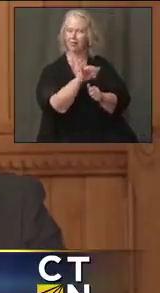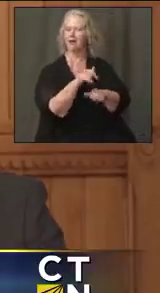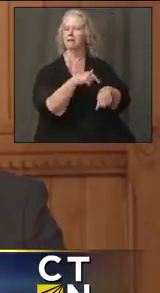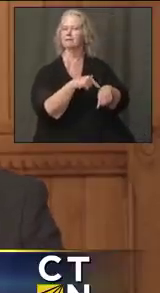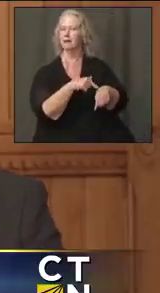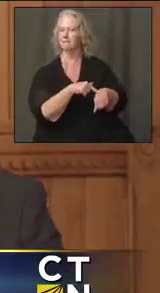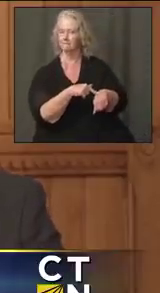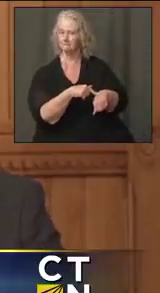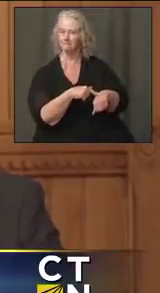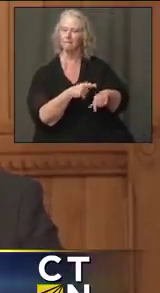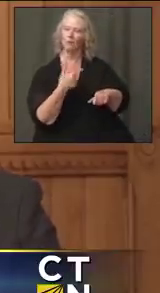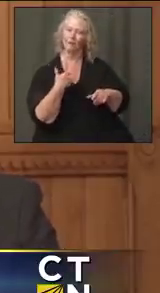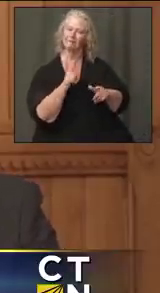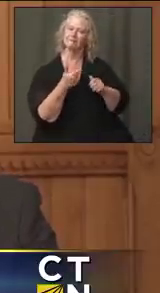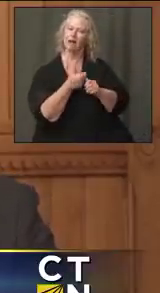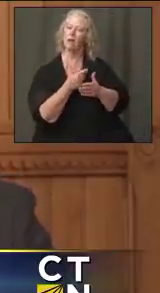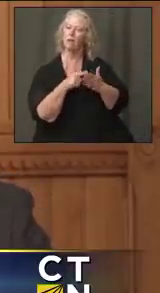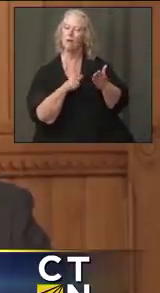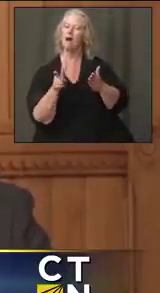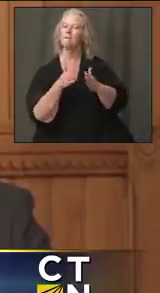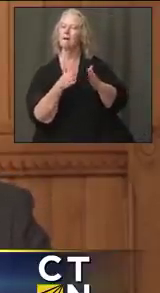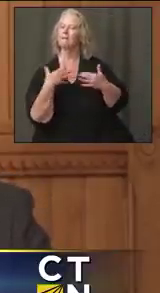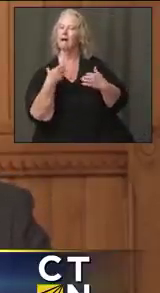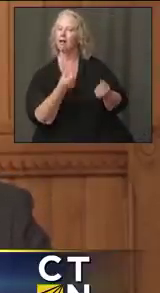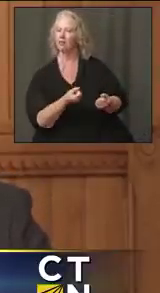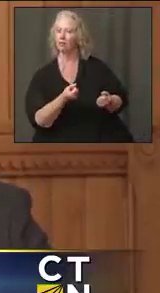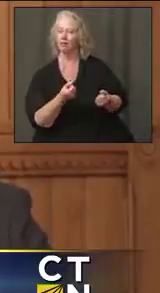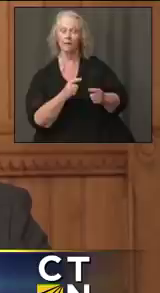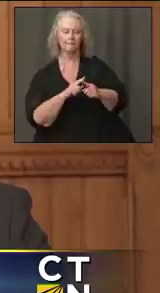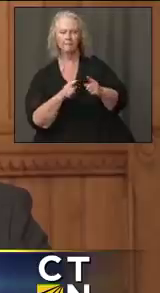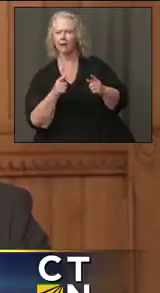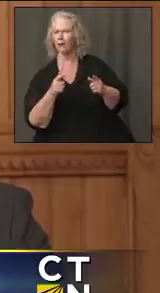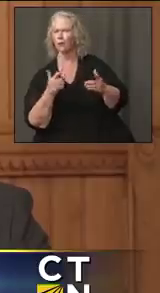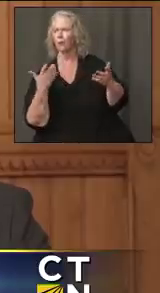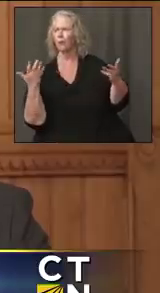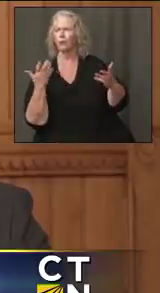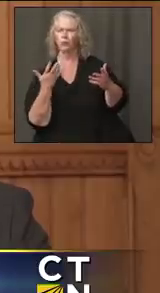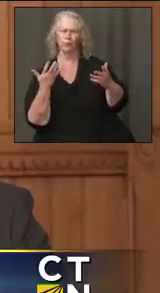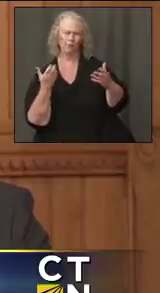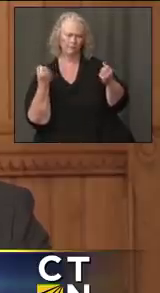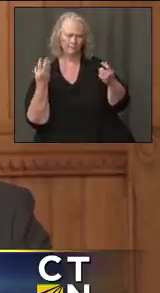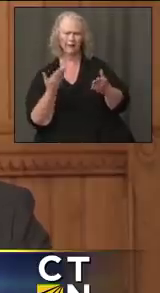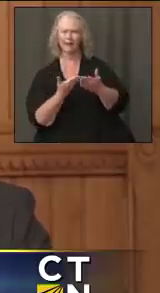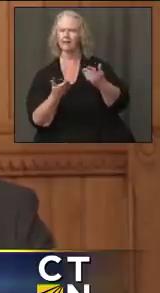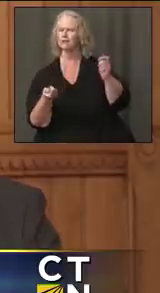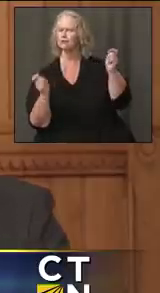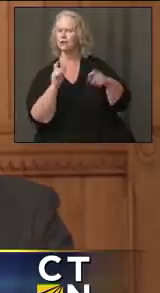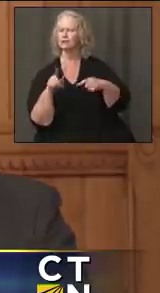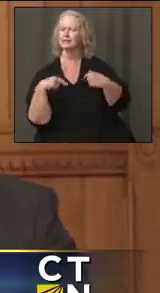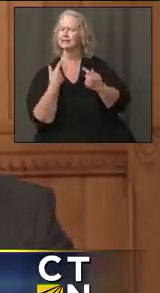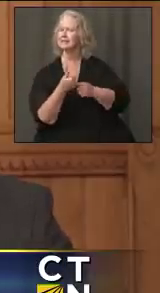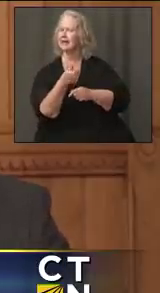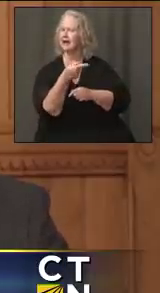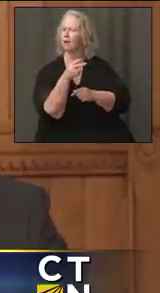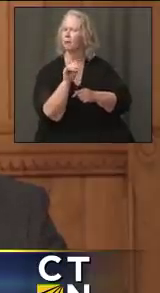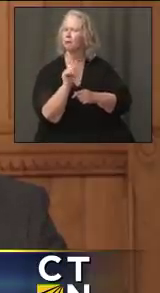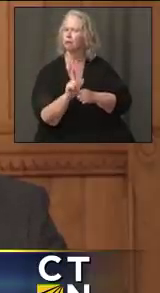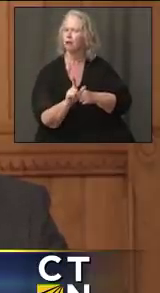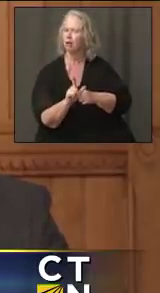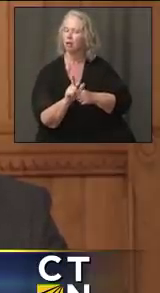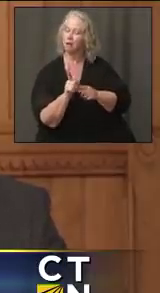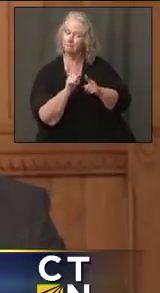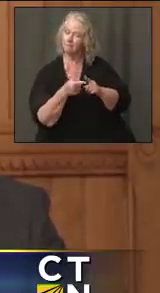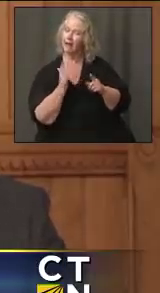needed. What we know now in Connecticut, so much has changed since late April. What we know now is if we continue the